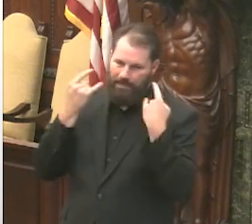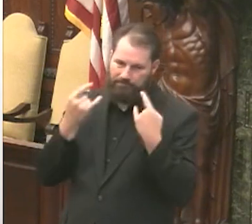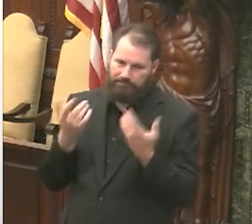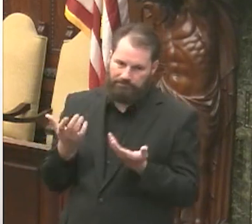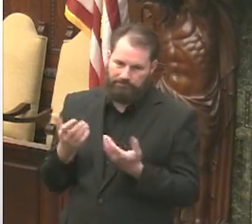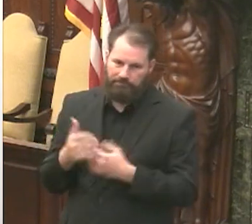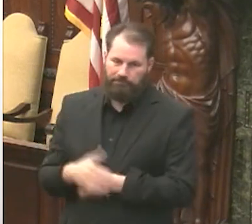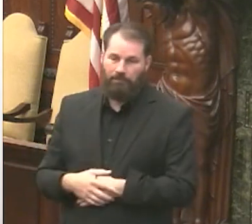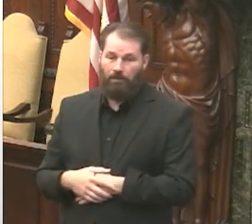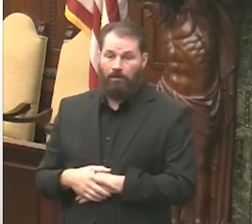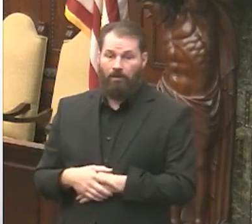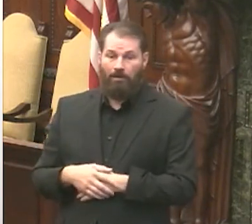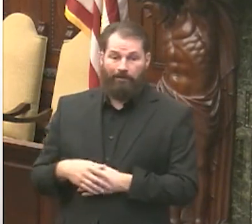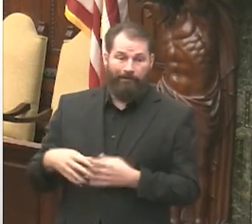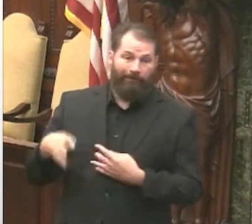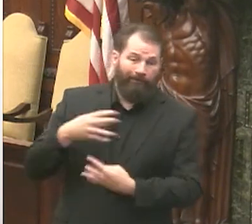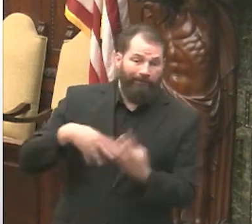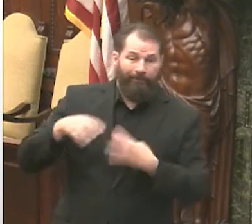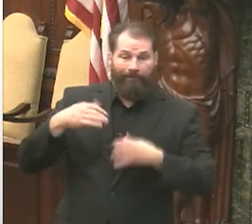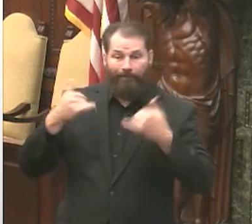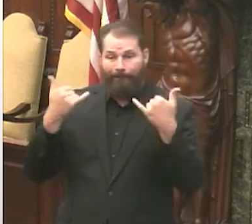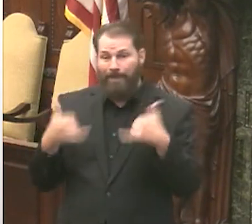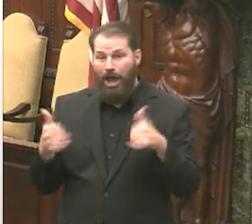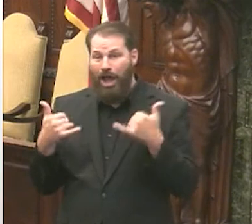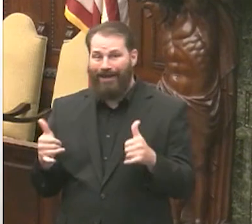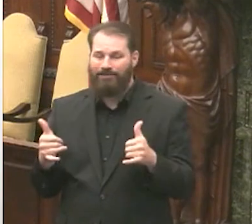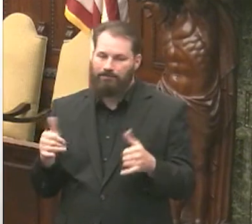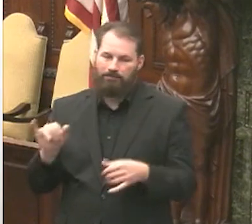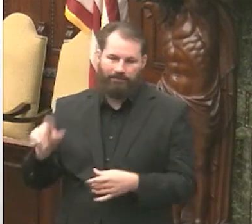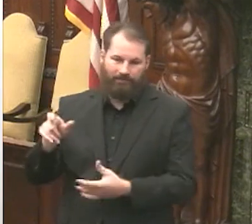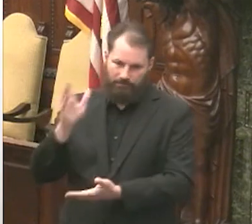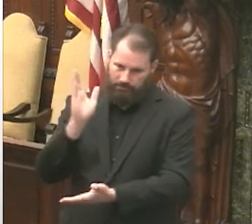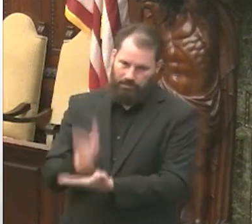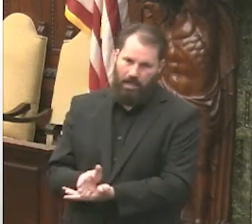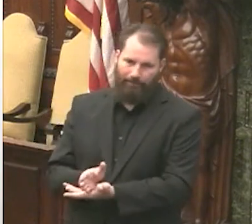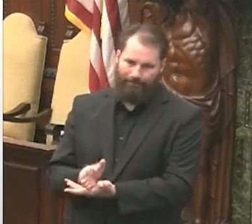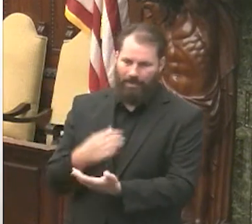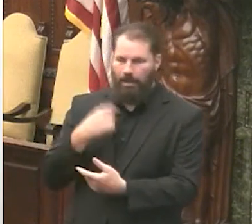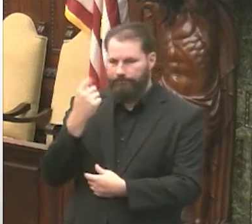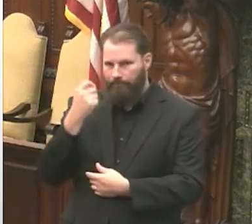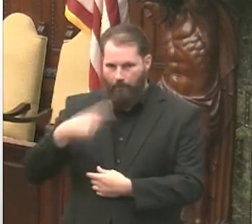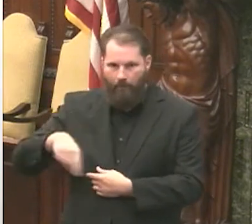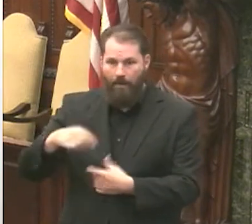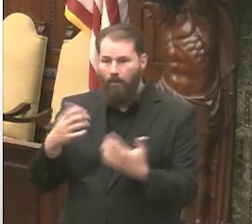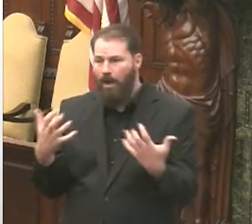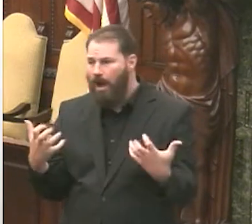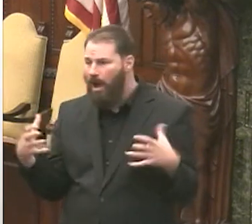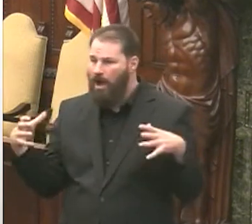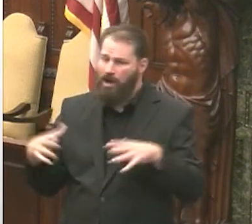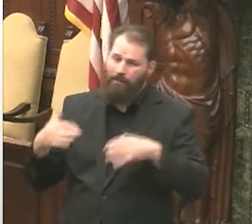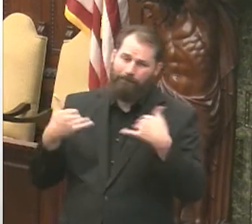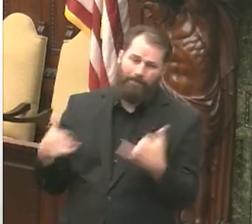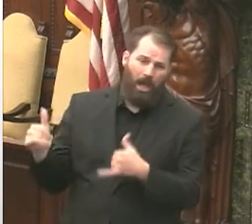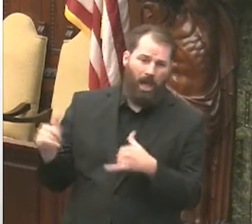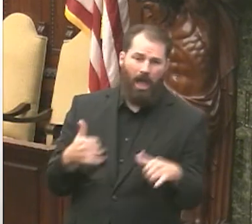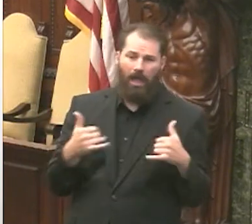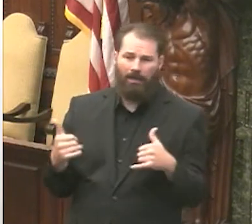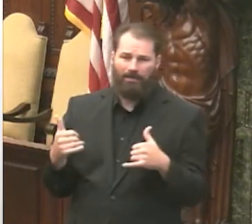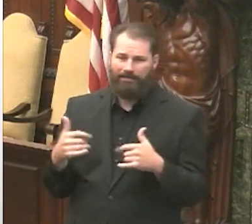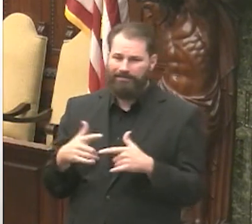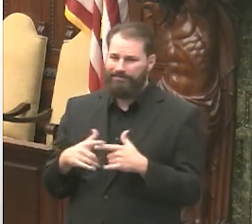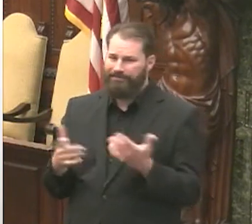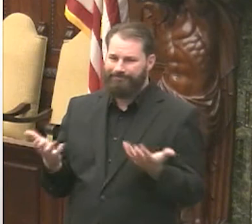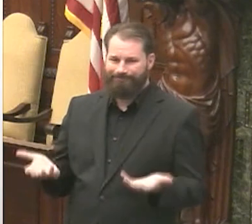gatherings, parties. We all want to get together. We're humans, we're social animals, but getting together indoors without masks is a very